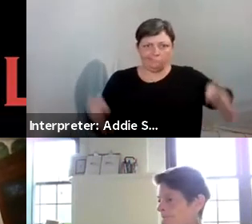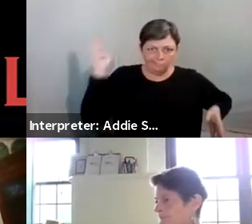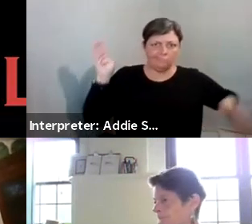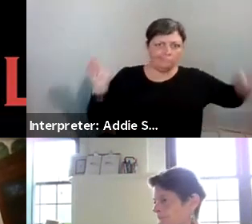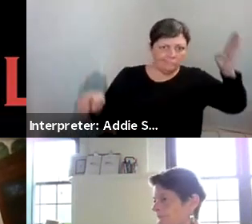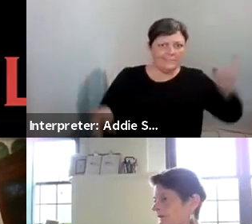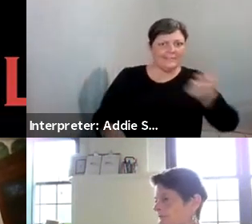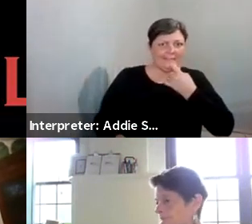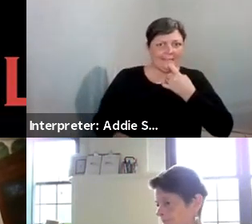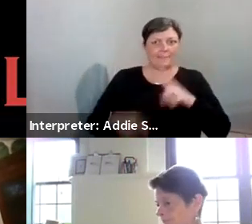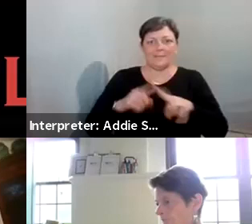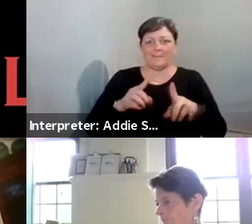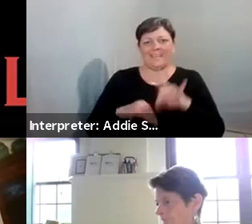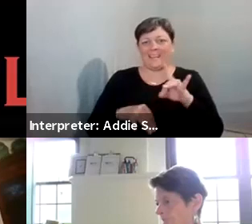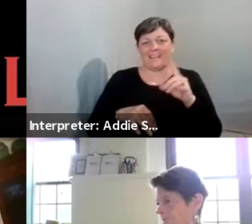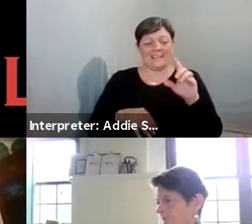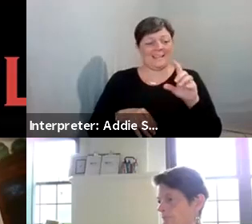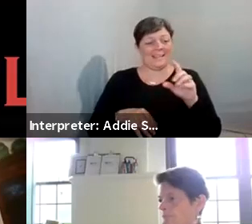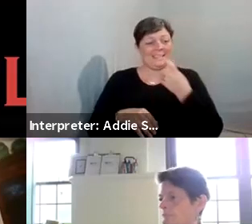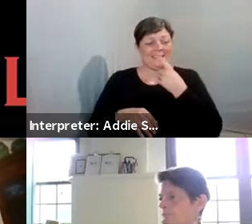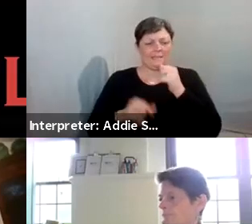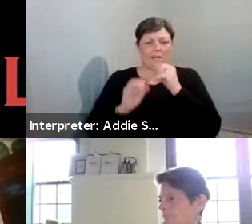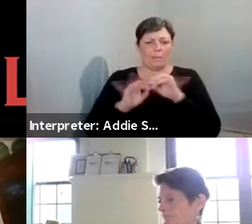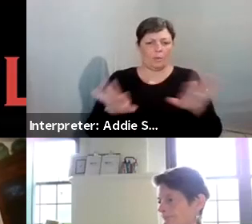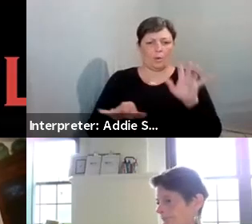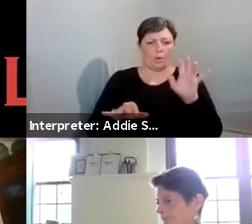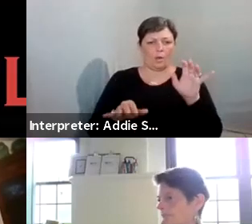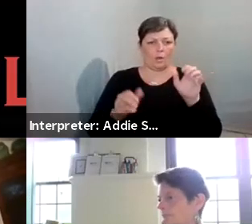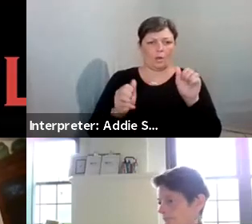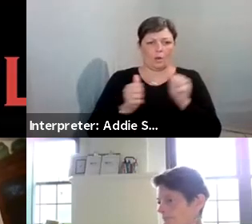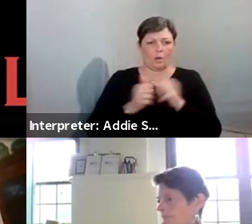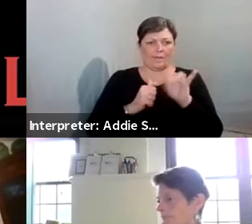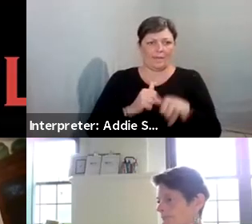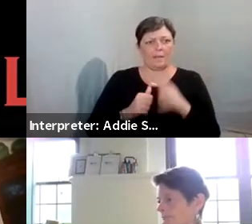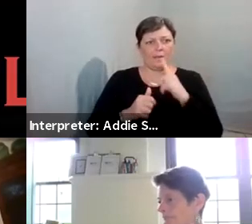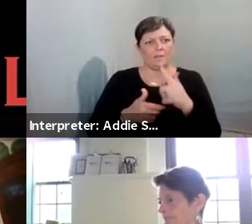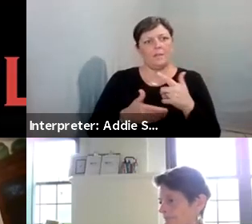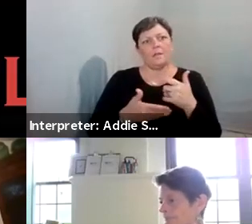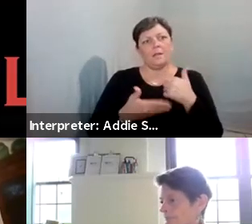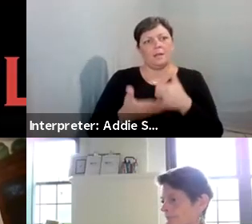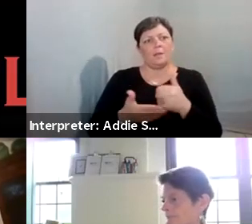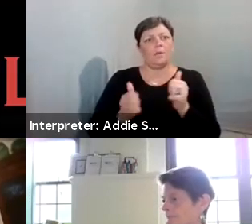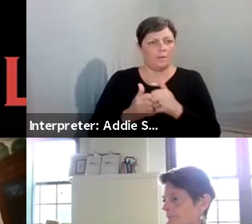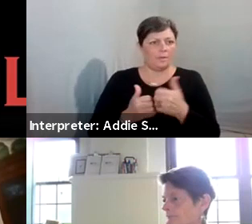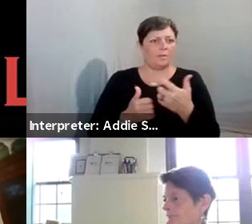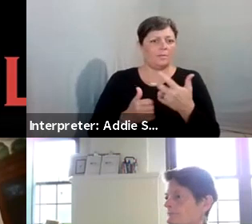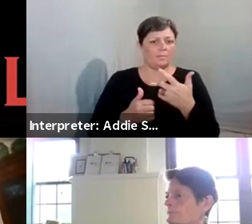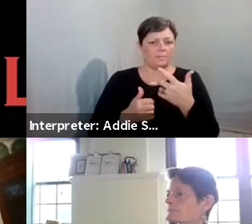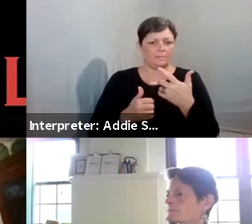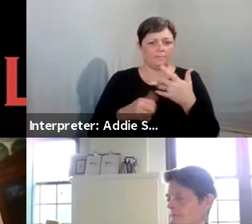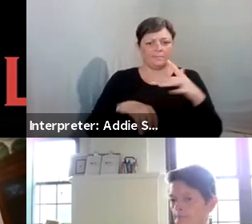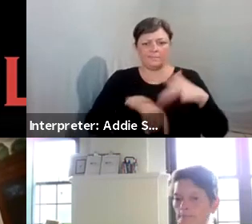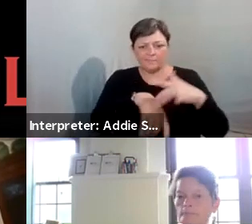now we found out that the virus doesn't spread that way. It's helped with colds and other things that do spread through,